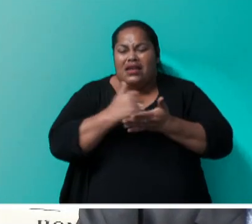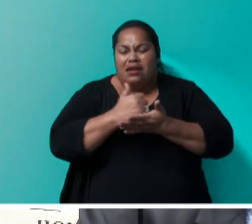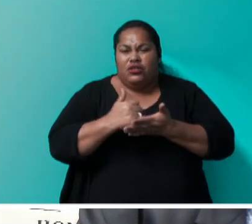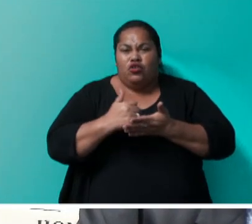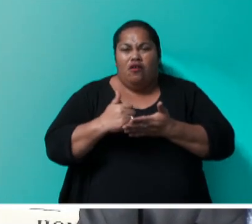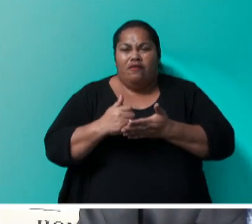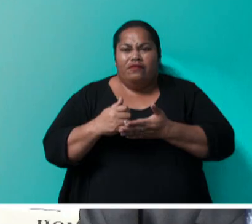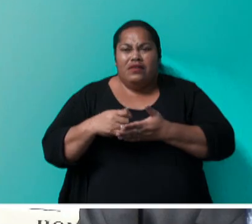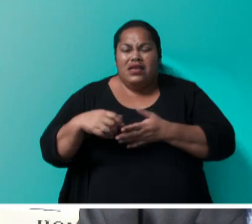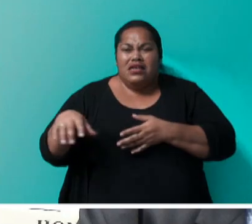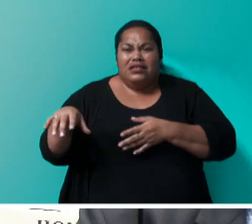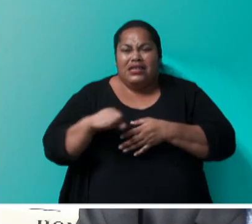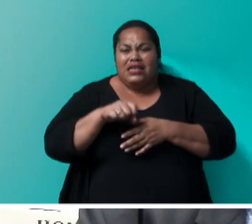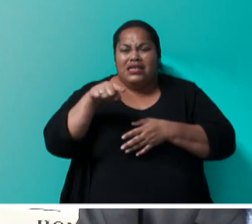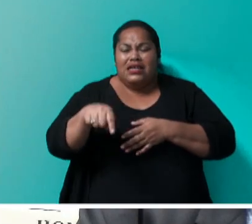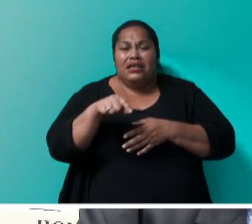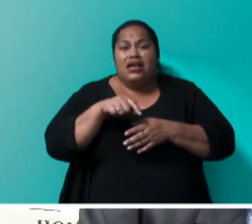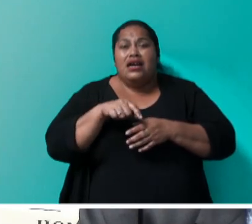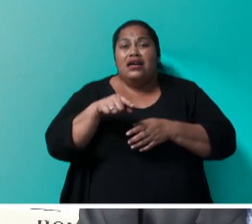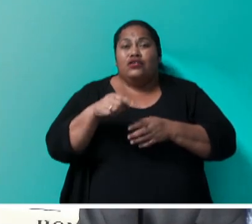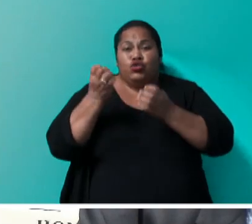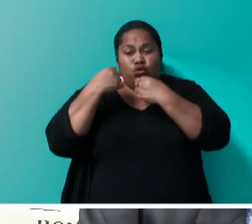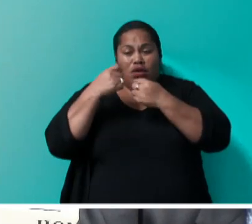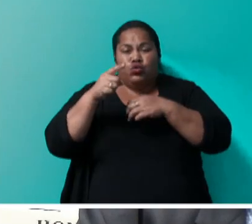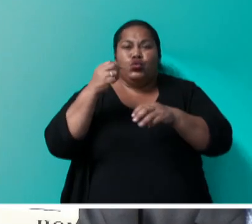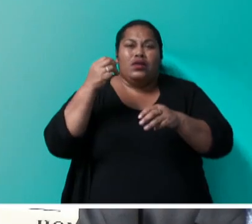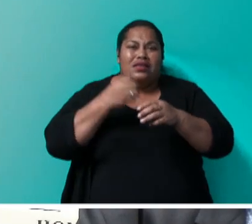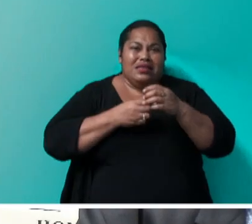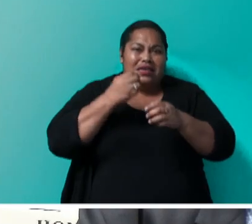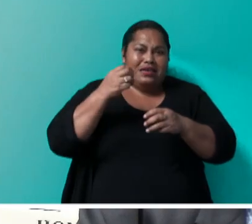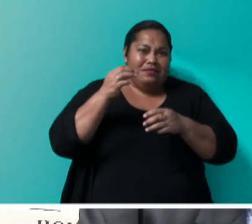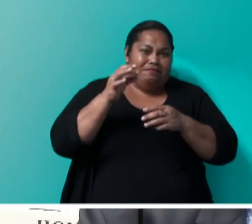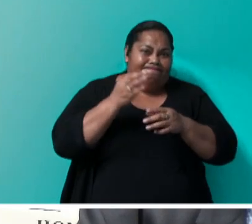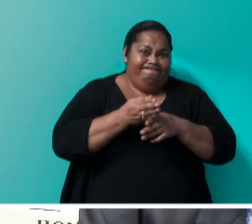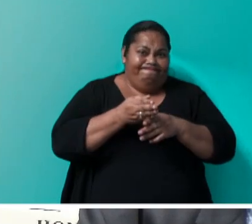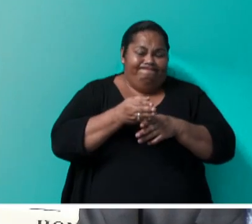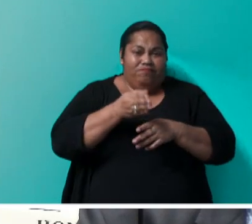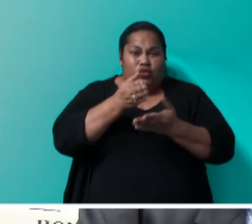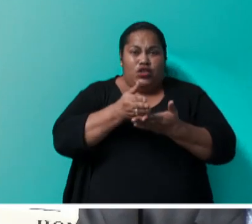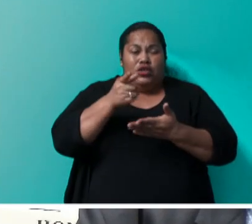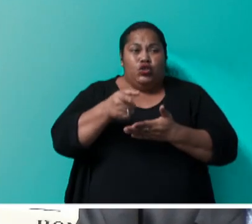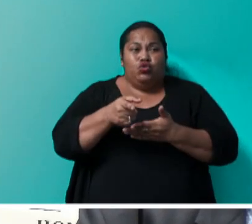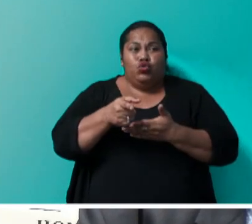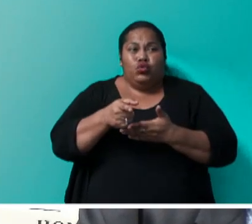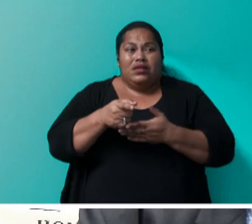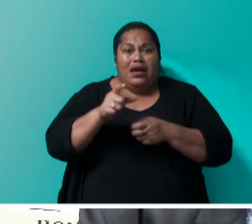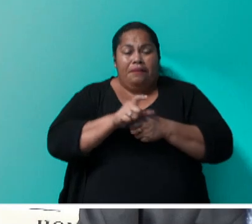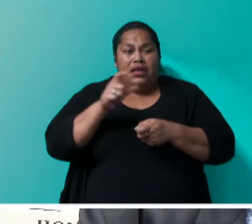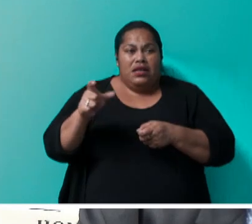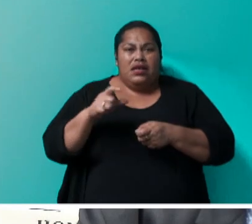mills. Efficient cane transport is essential for maintaining cane quality and reducing